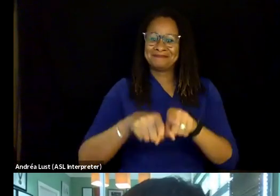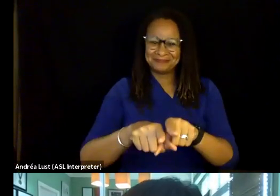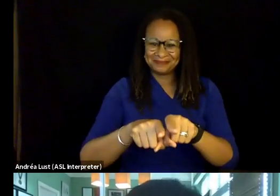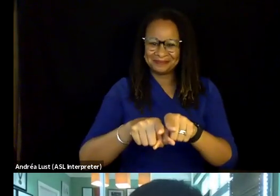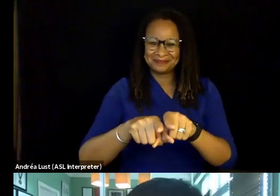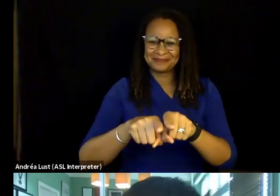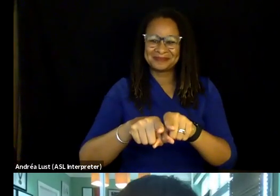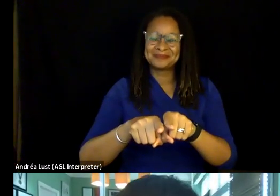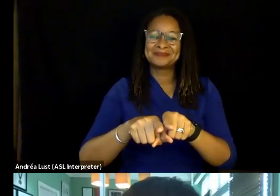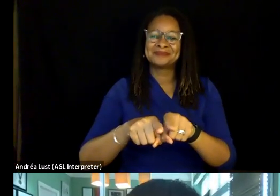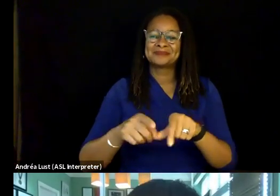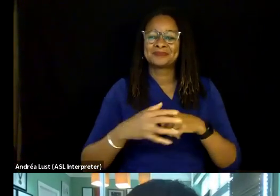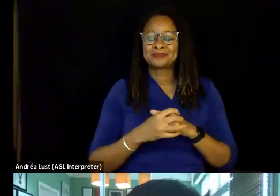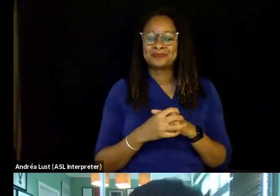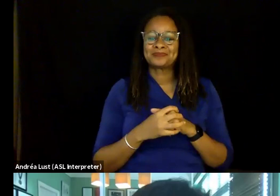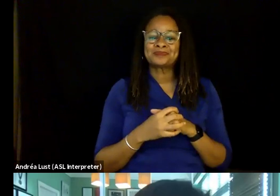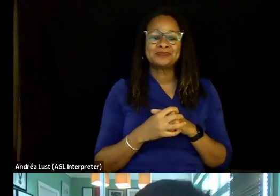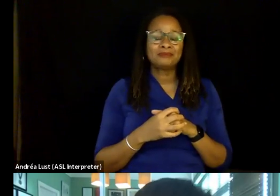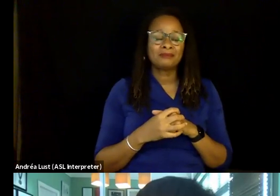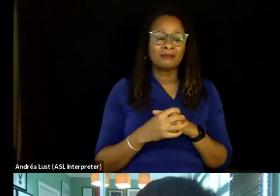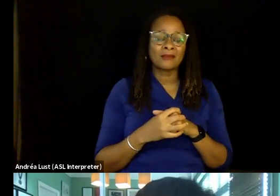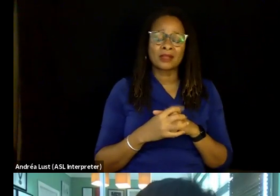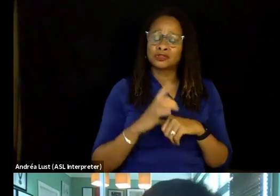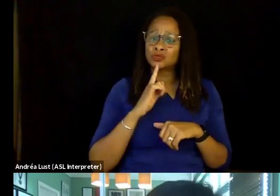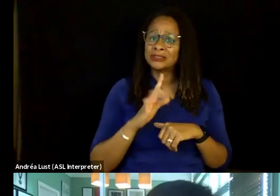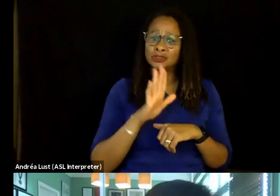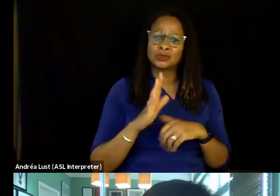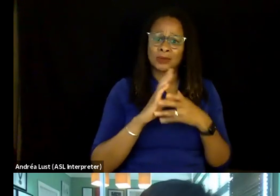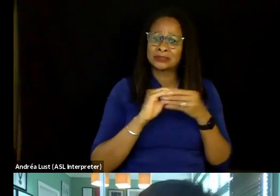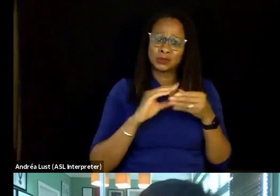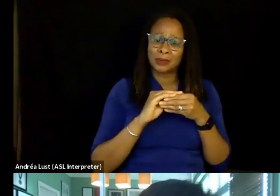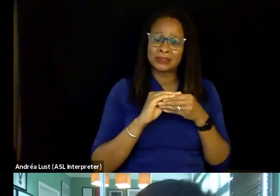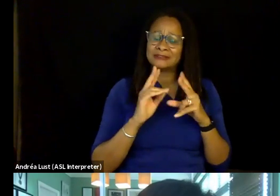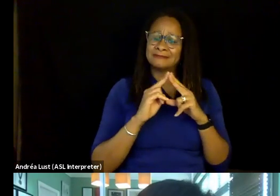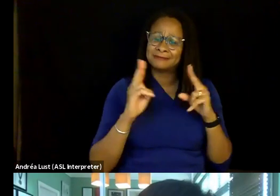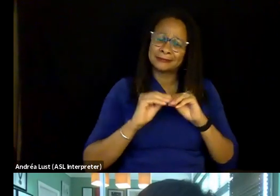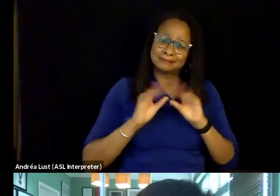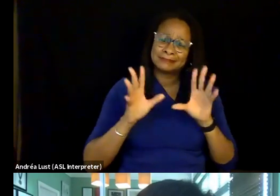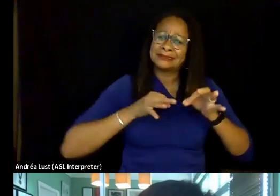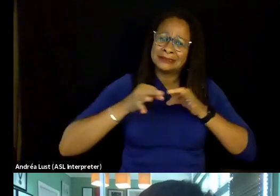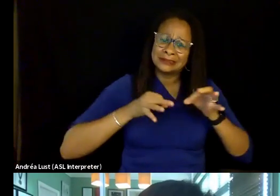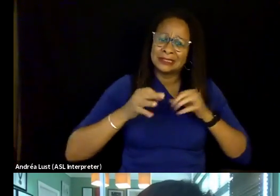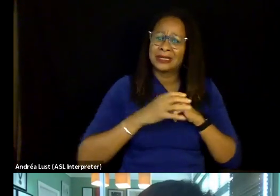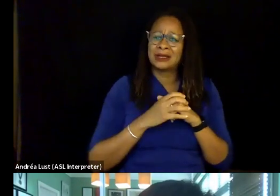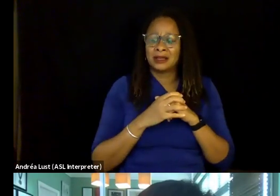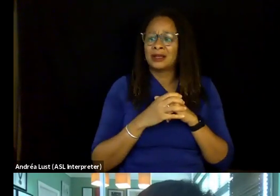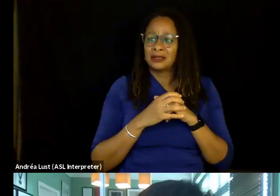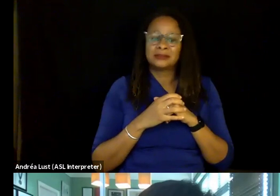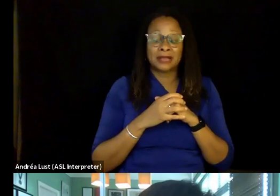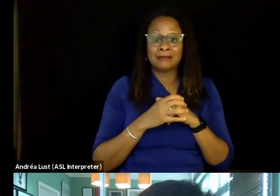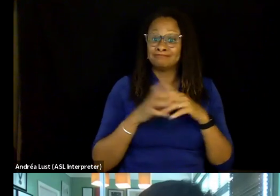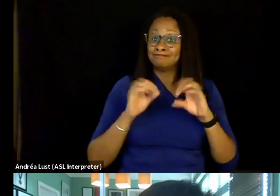have converged on one of the most defining stories of our time, the erosion of democracy as we know